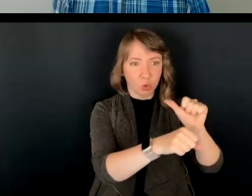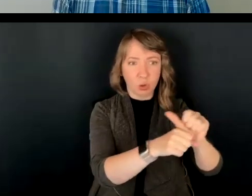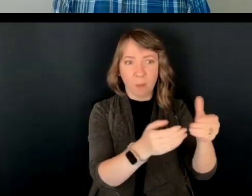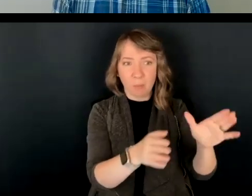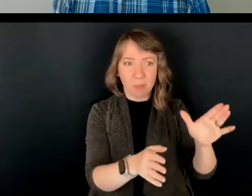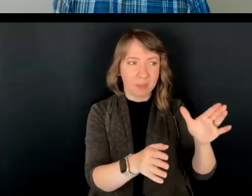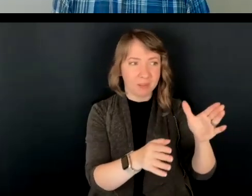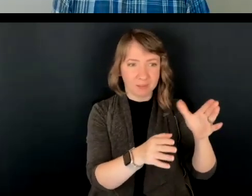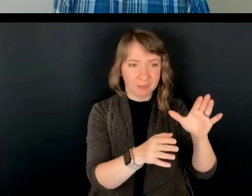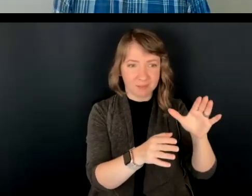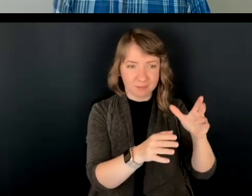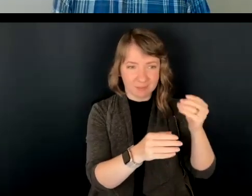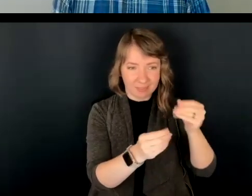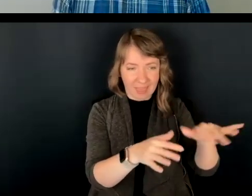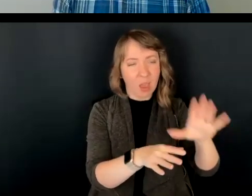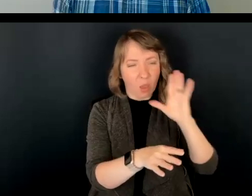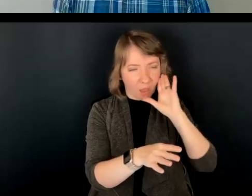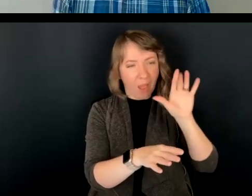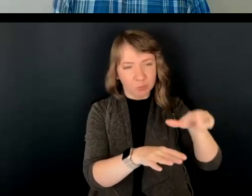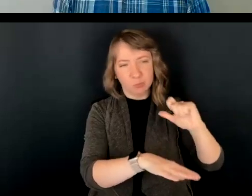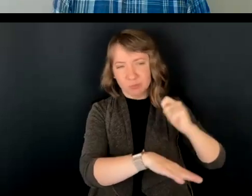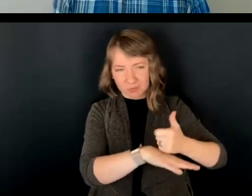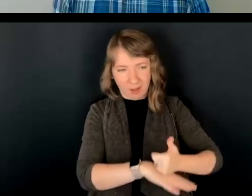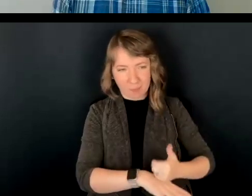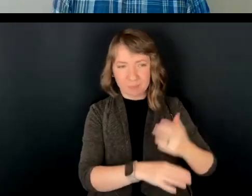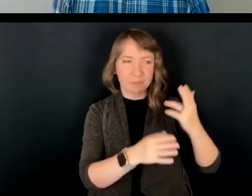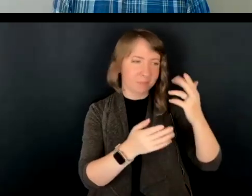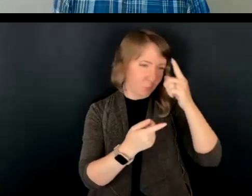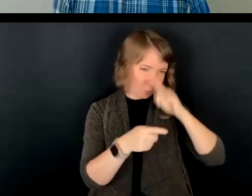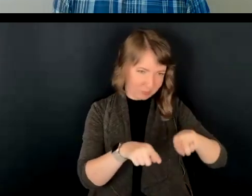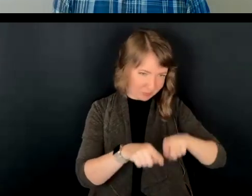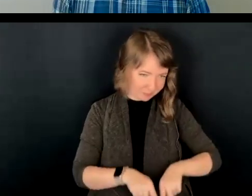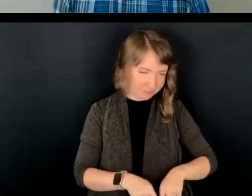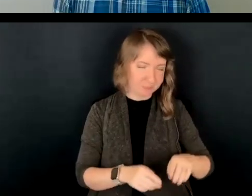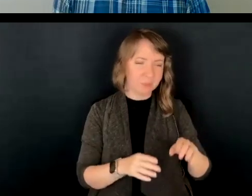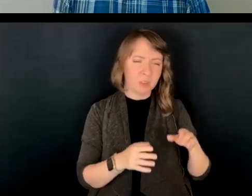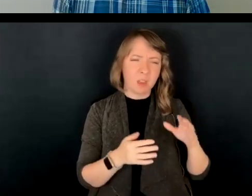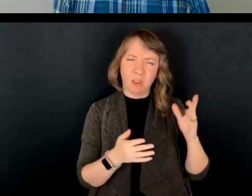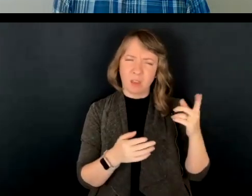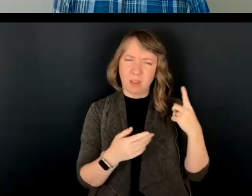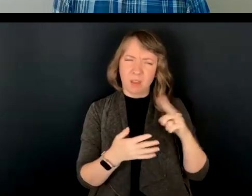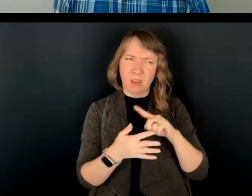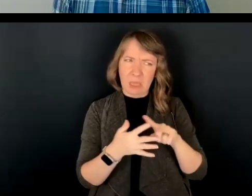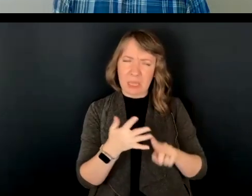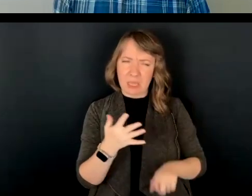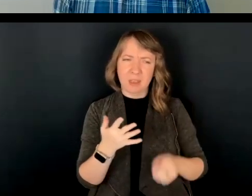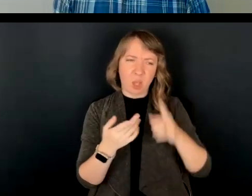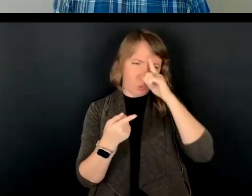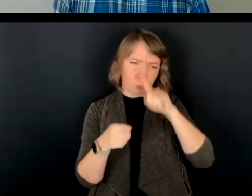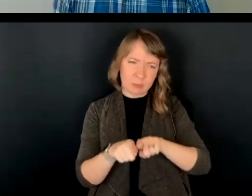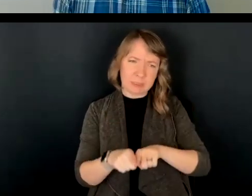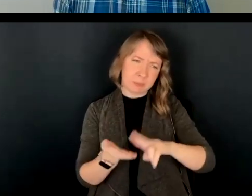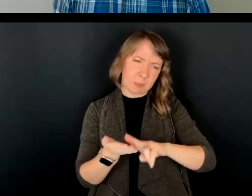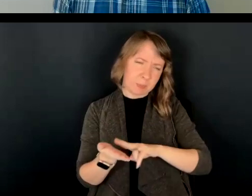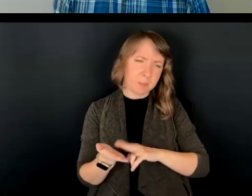be agreements in place. And so there have been many, like a series of agreements, and they kind of have evolved